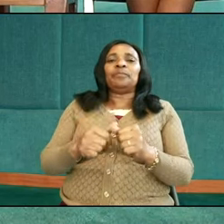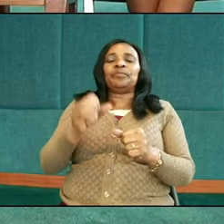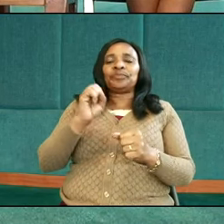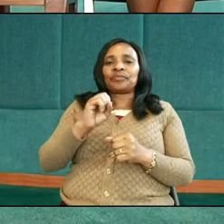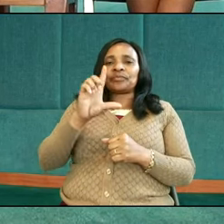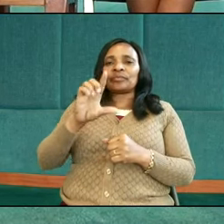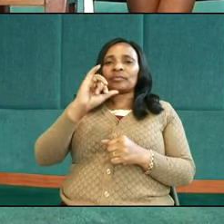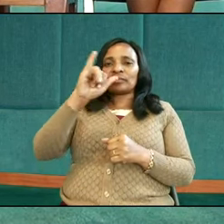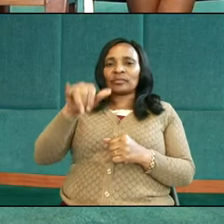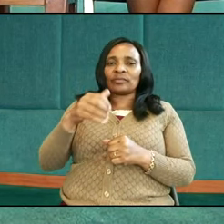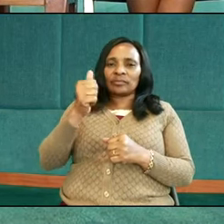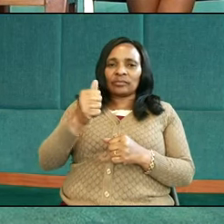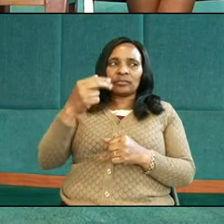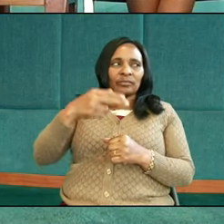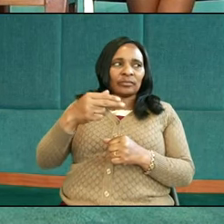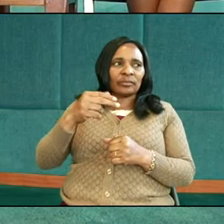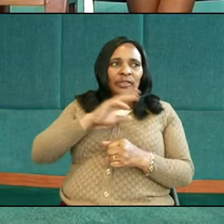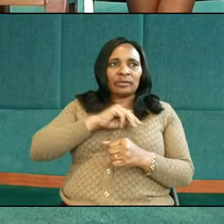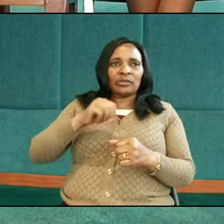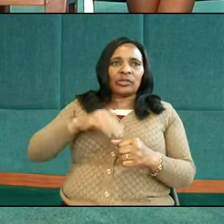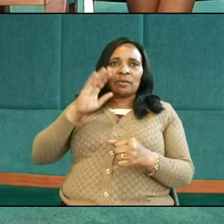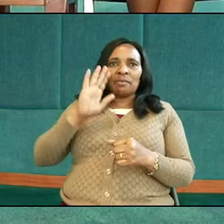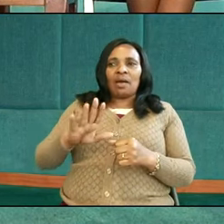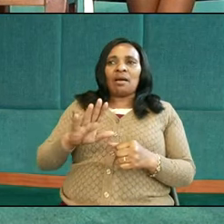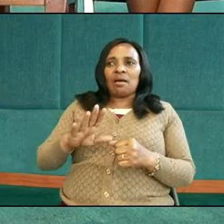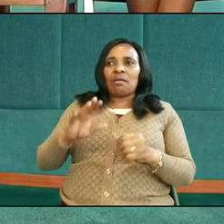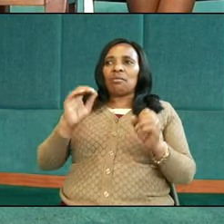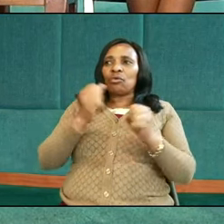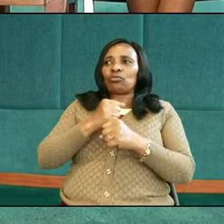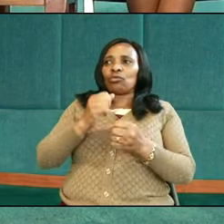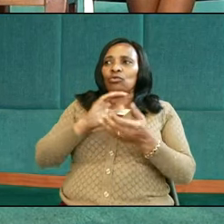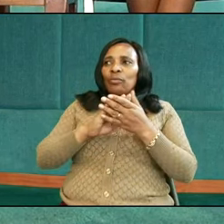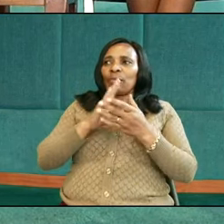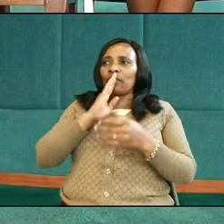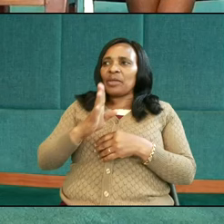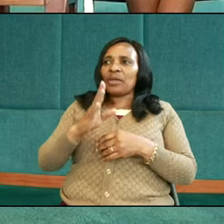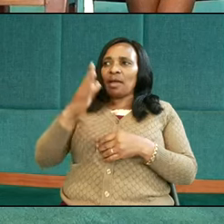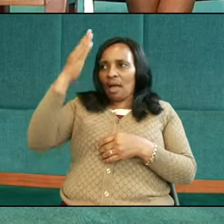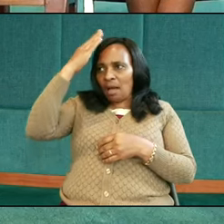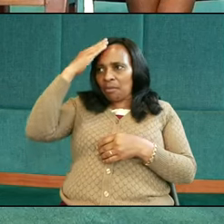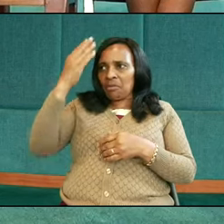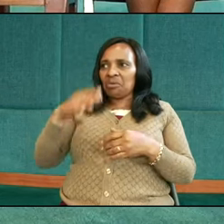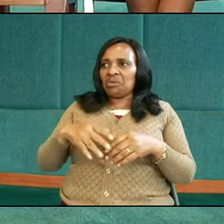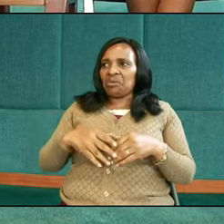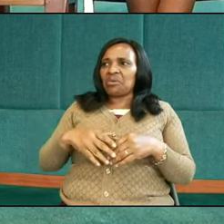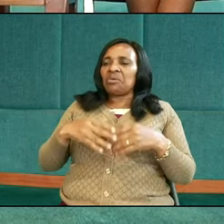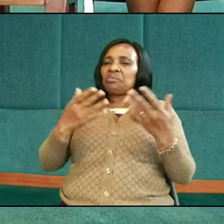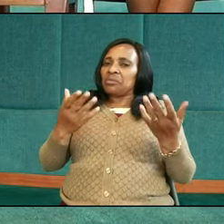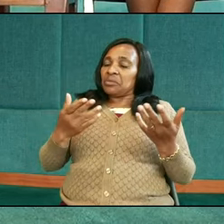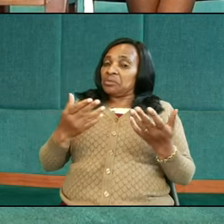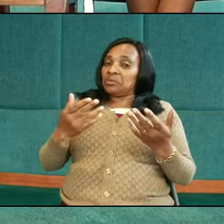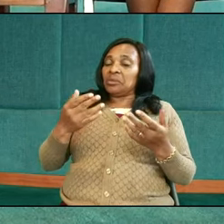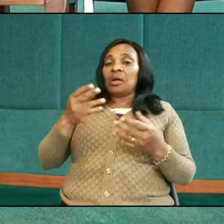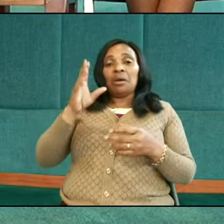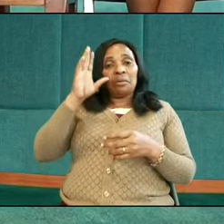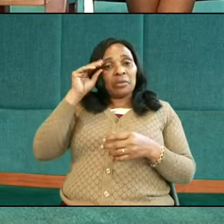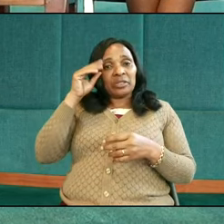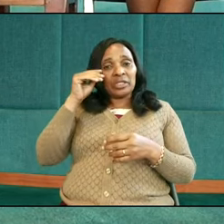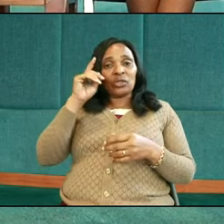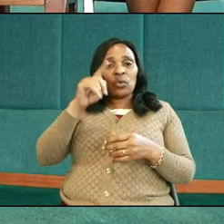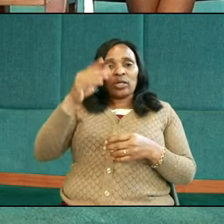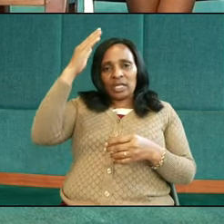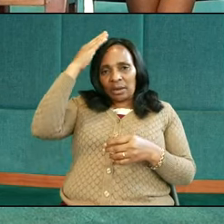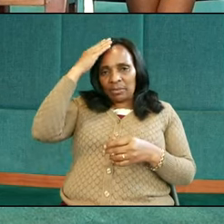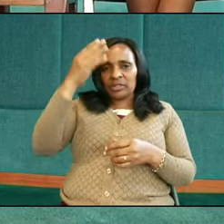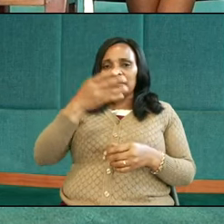Elijah, his mission wasn't to be humble. That was Moses. That was totally Moses. Moses was the one who was the